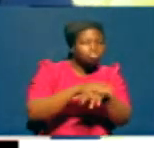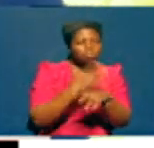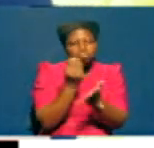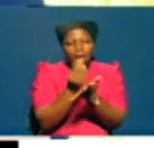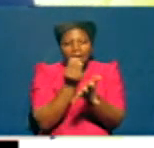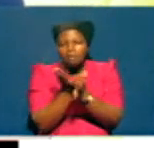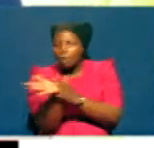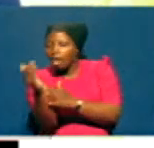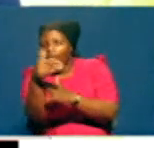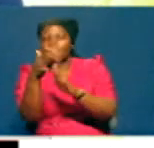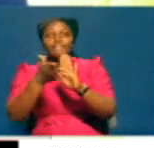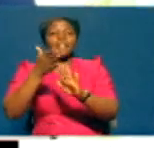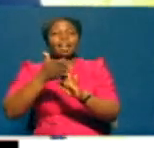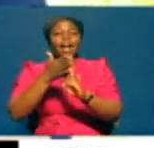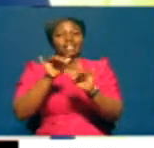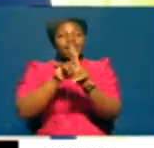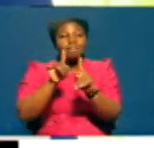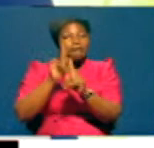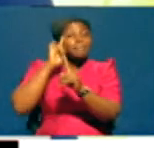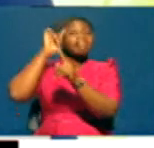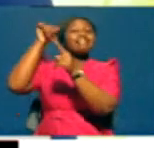the target is usually where it pinches most.